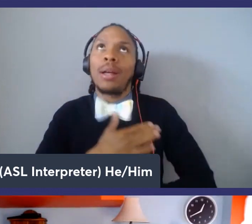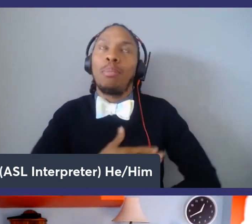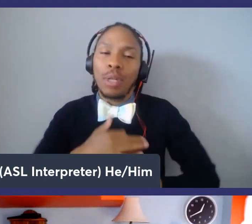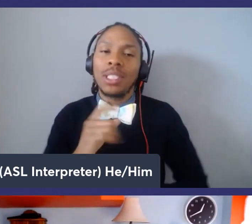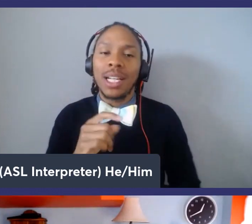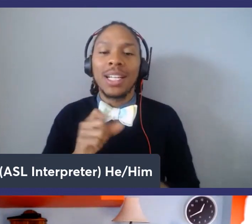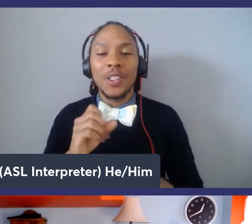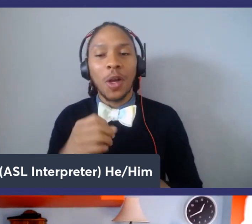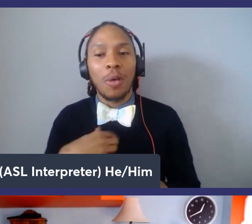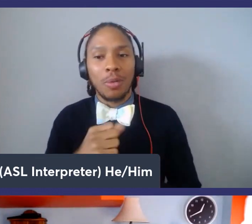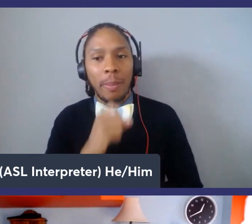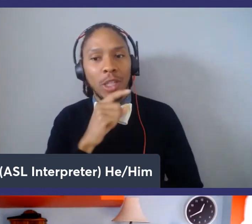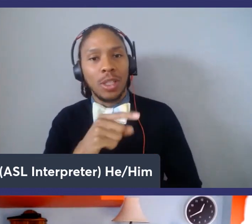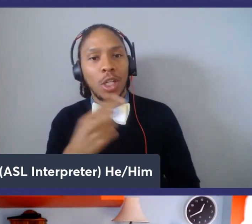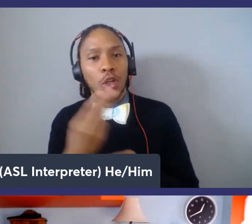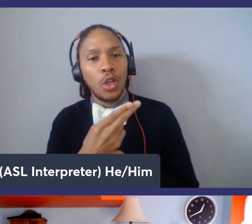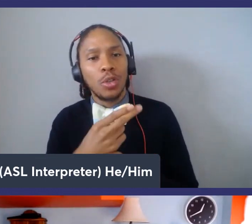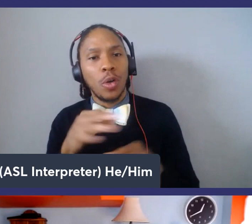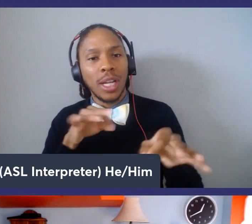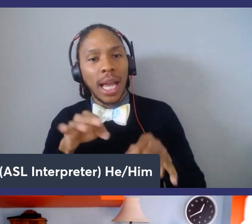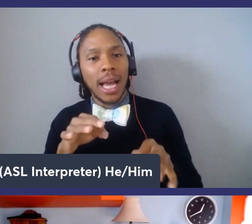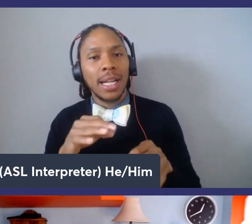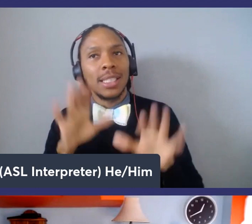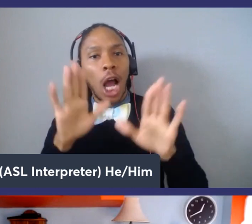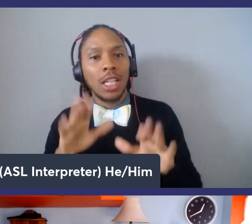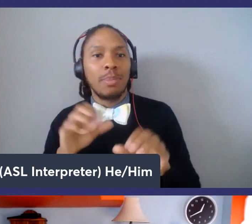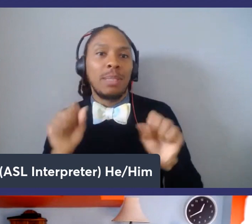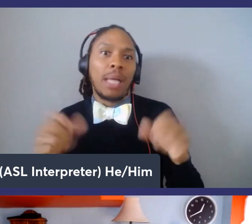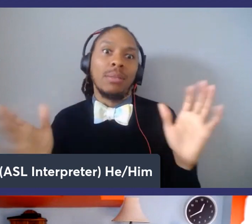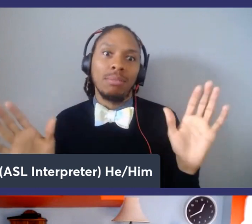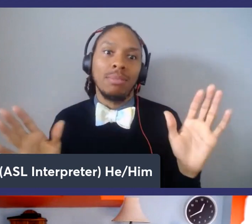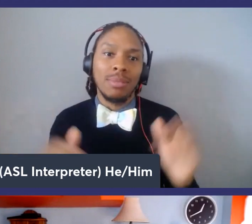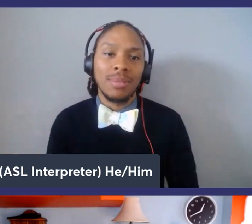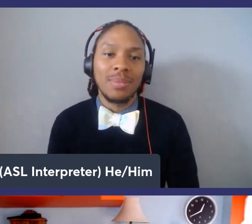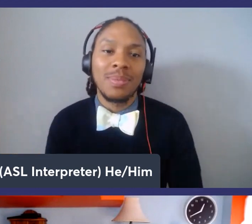And we're trying to make those user guides as awesome as possible.